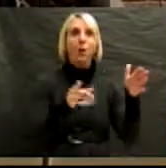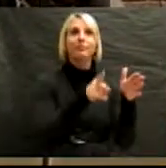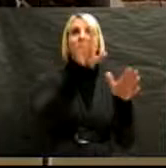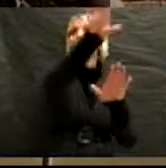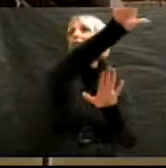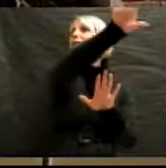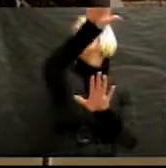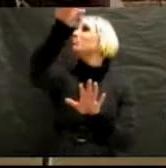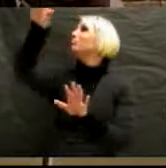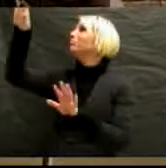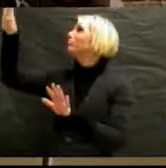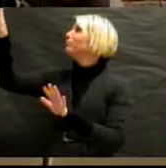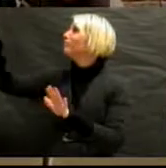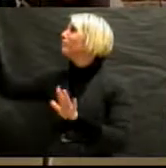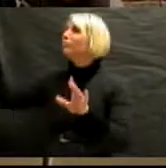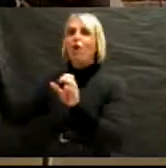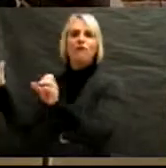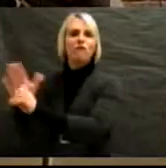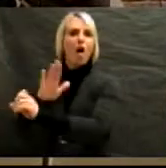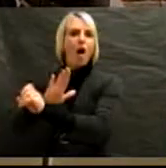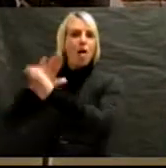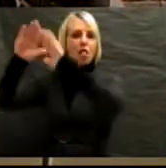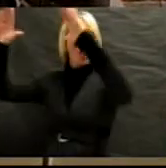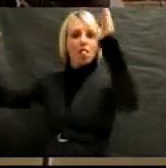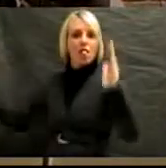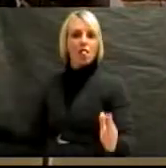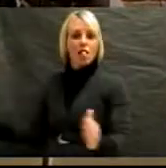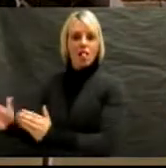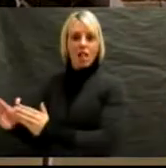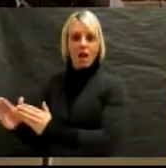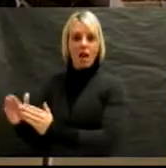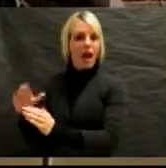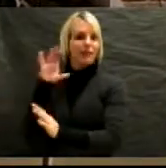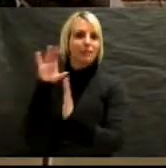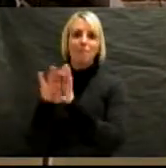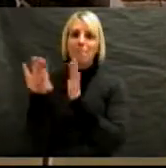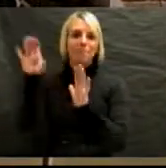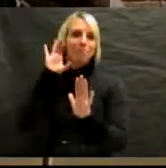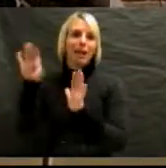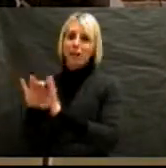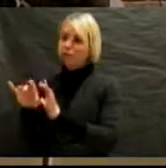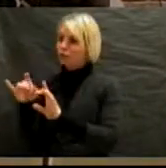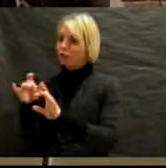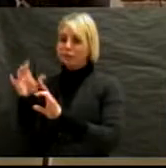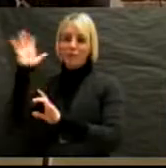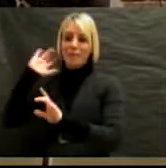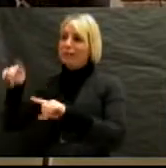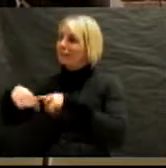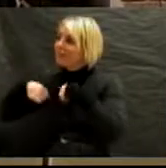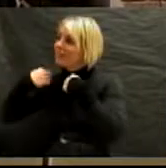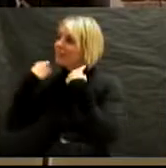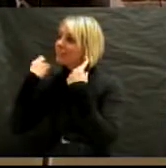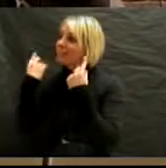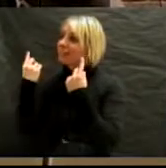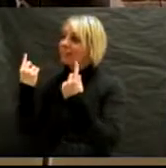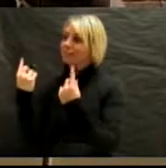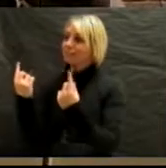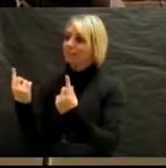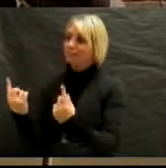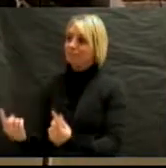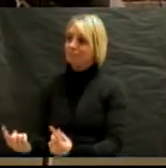High School students, and it's quite amazing. Actually, up through 2013. And staff. And yeah. staff, yeah, And so.